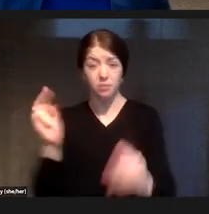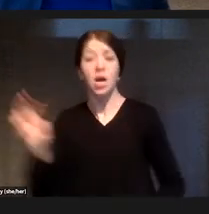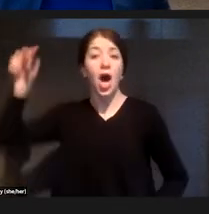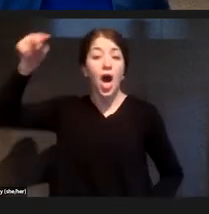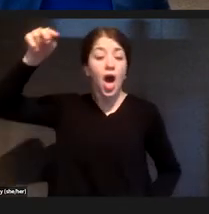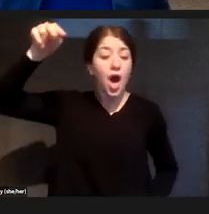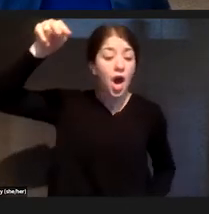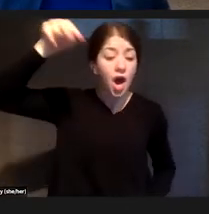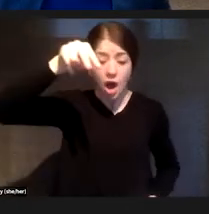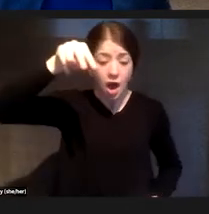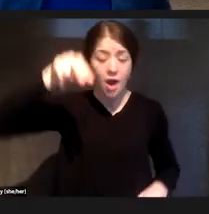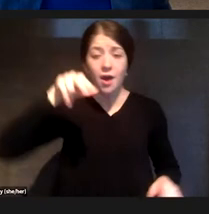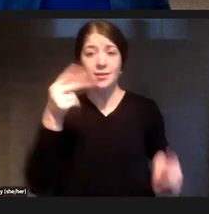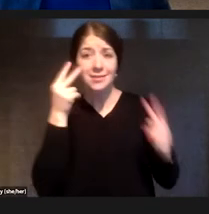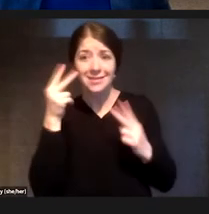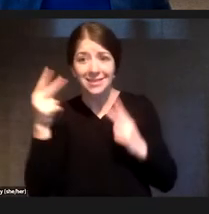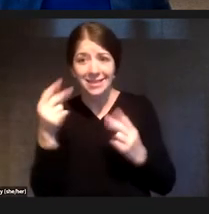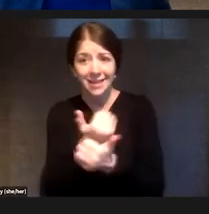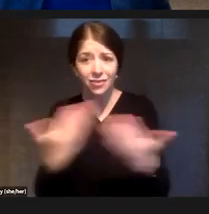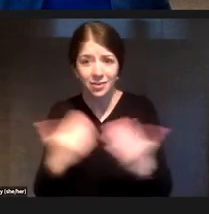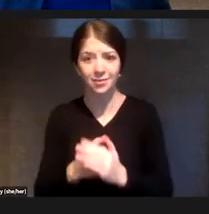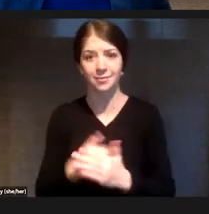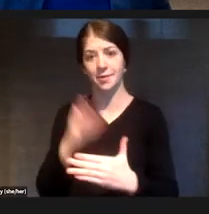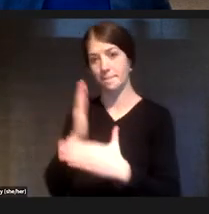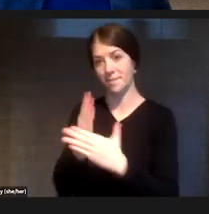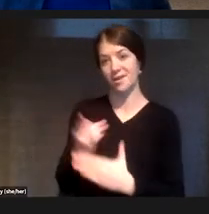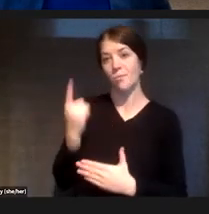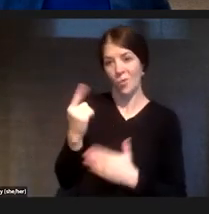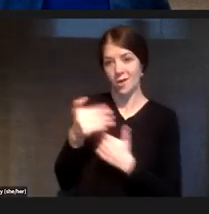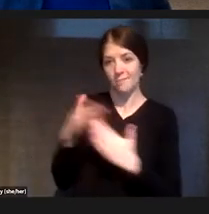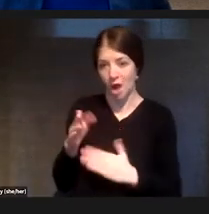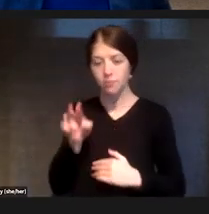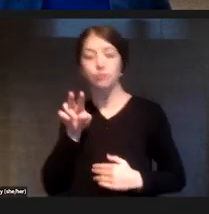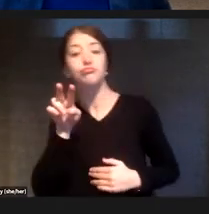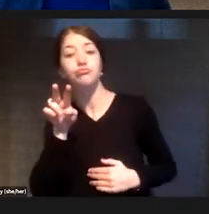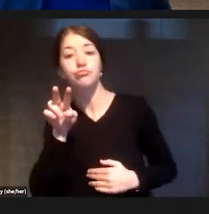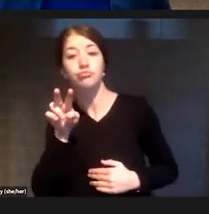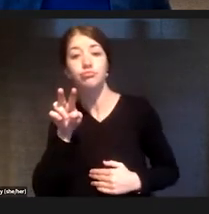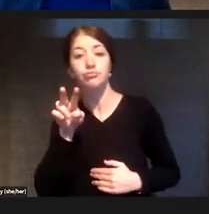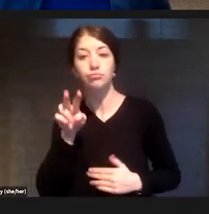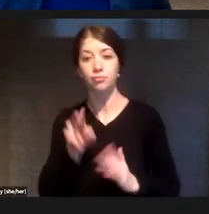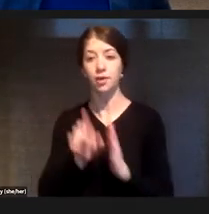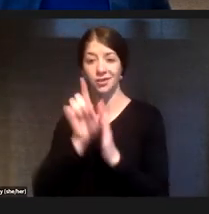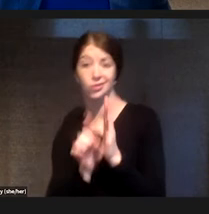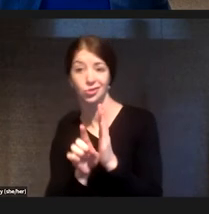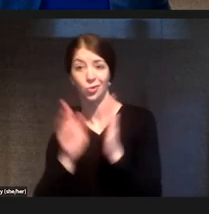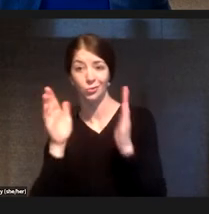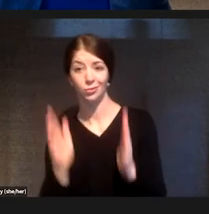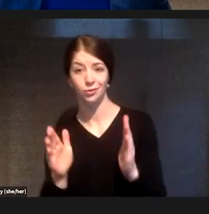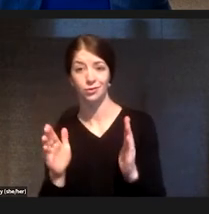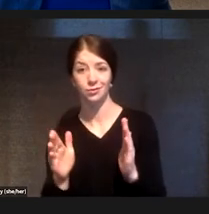game. That medium individual is still on one box and can see the game, and now the short individual is standing